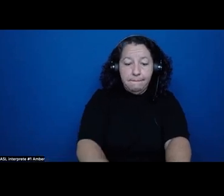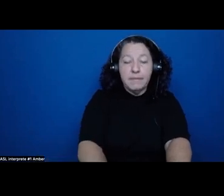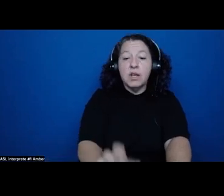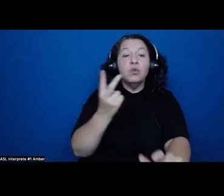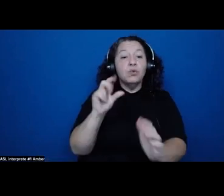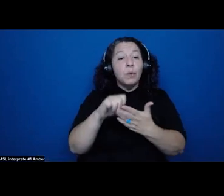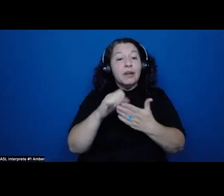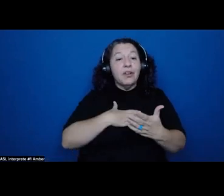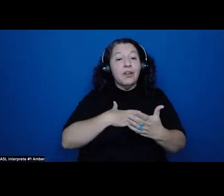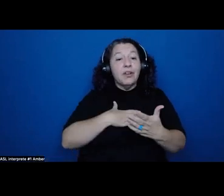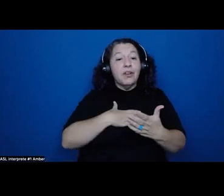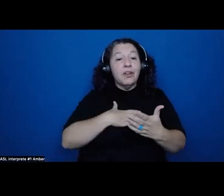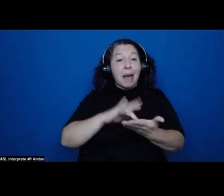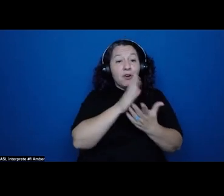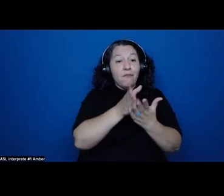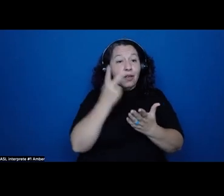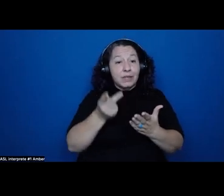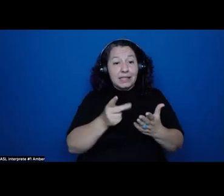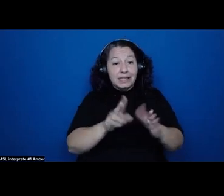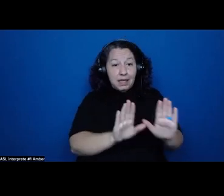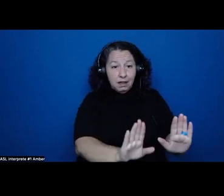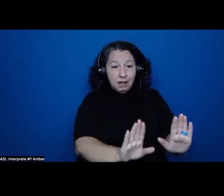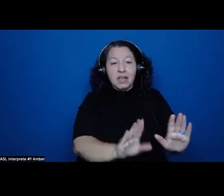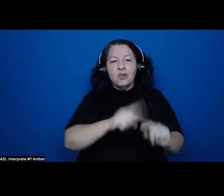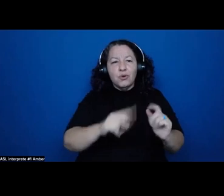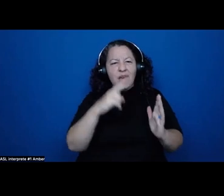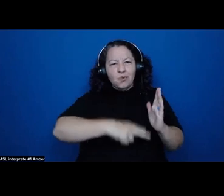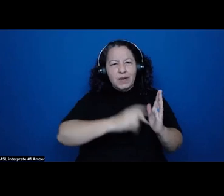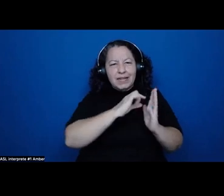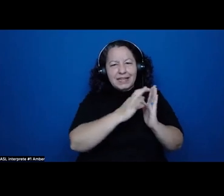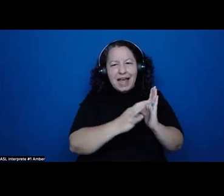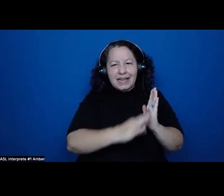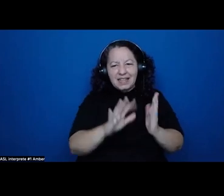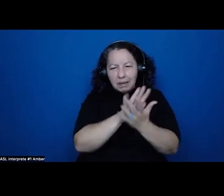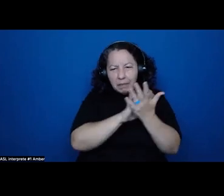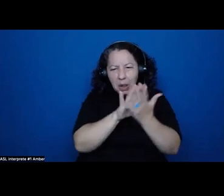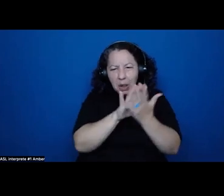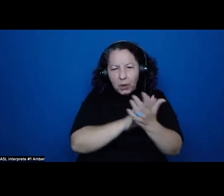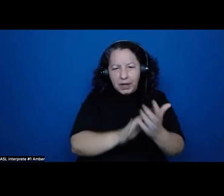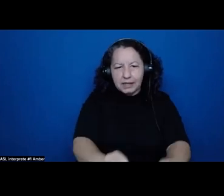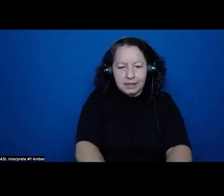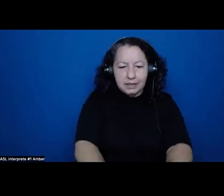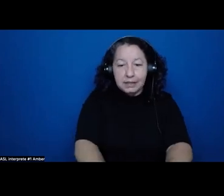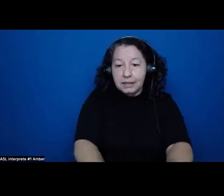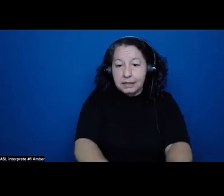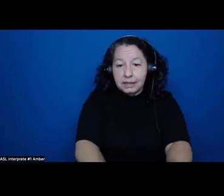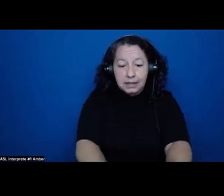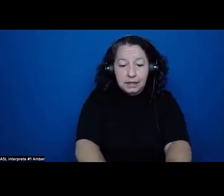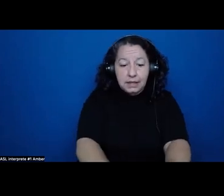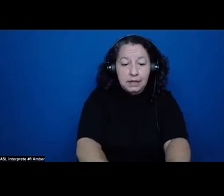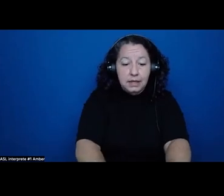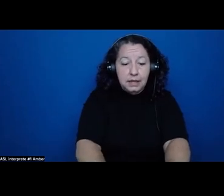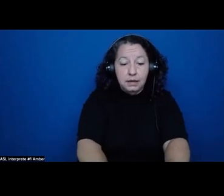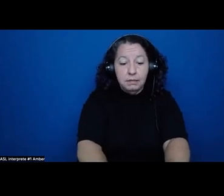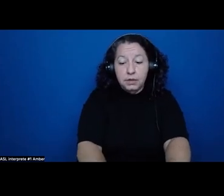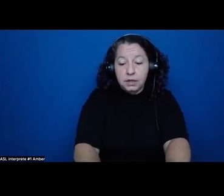file. You kind of can't read the text, it's kind of blurry and kind of on purpose. And then on the left side, you'll notice